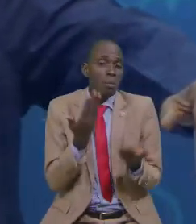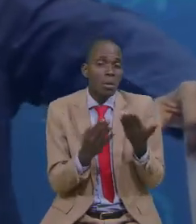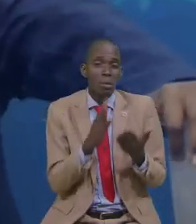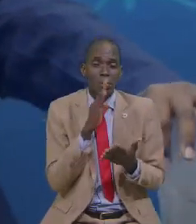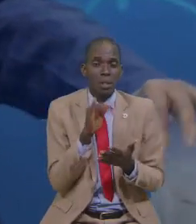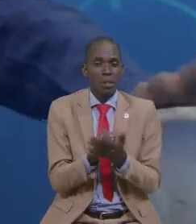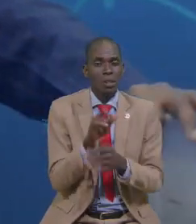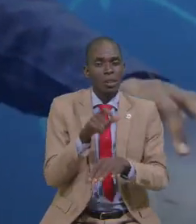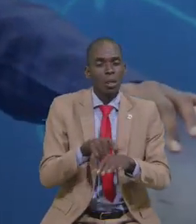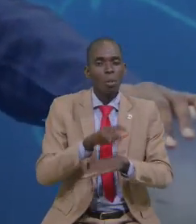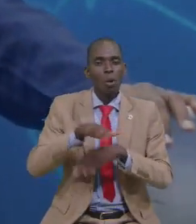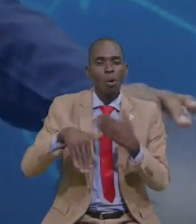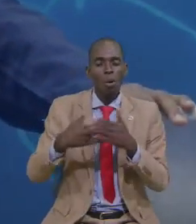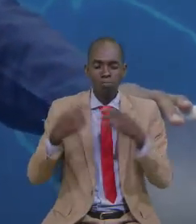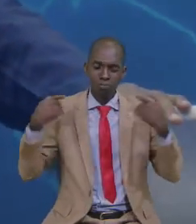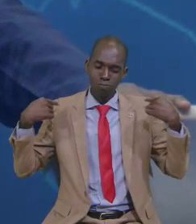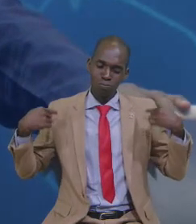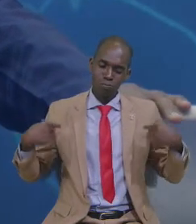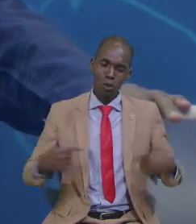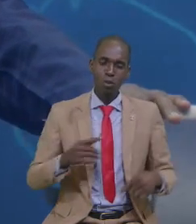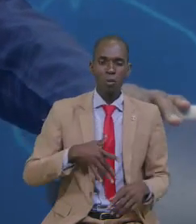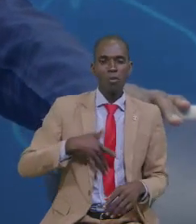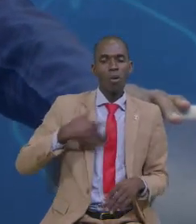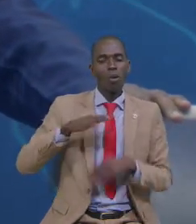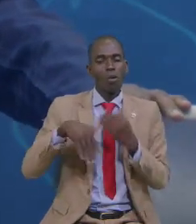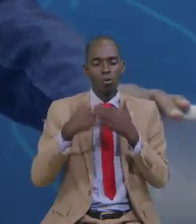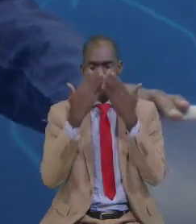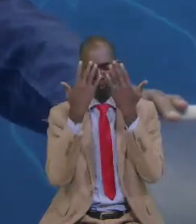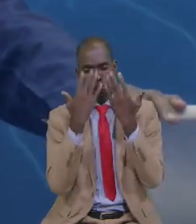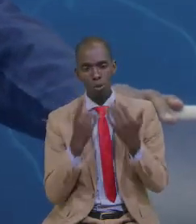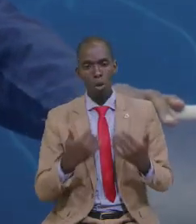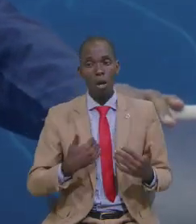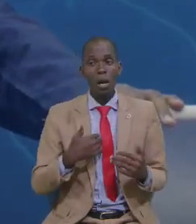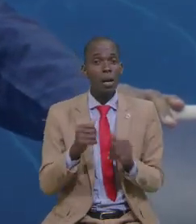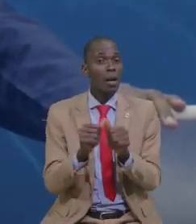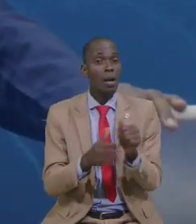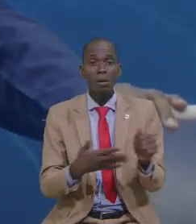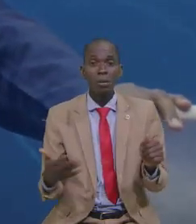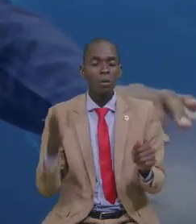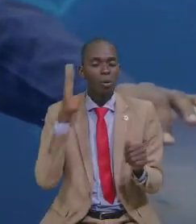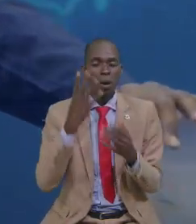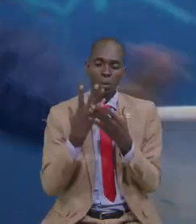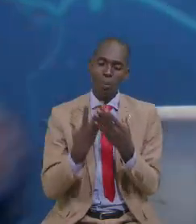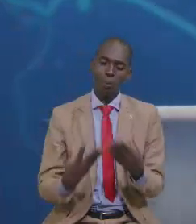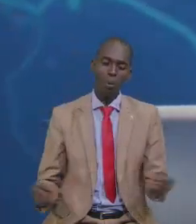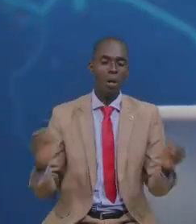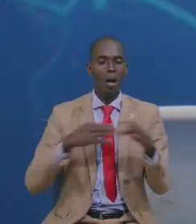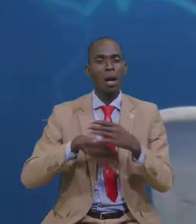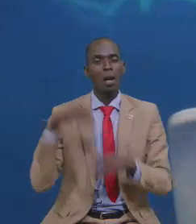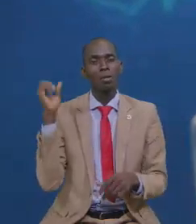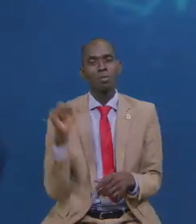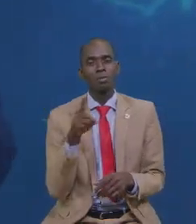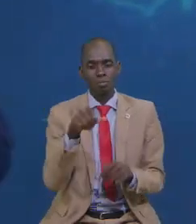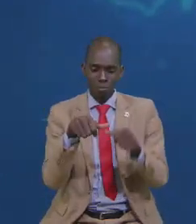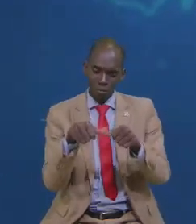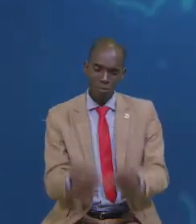the pain you bear, all the sorrow you have, everything will melt away. You